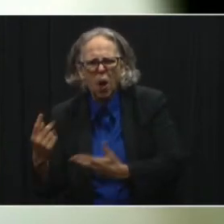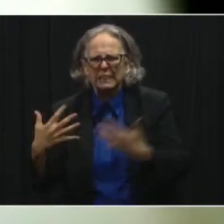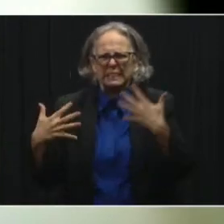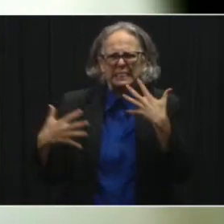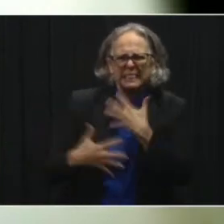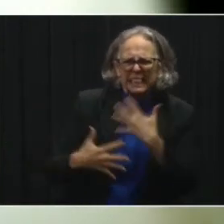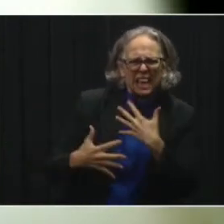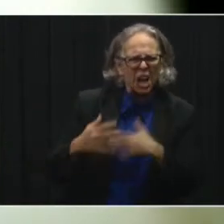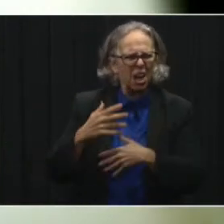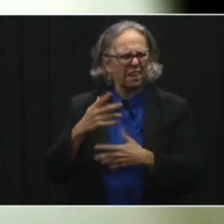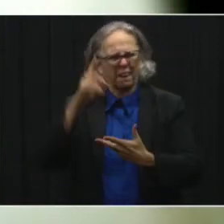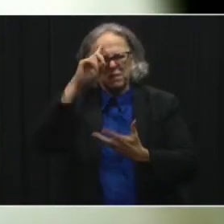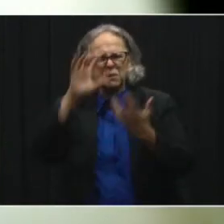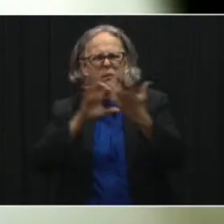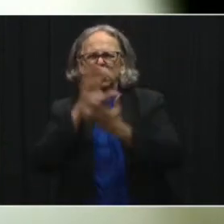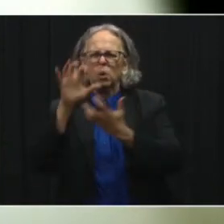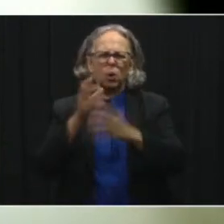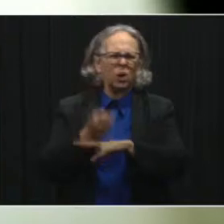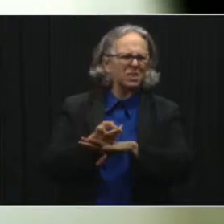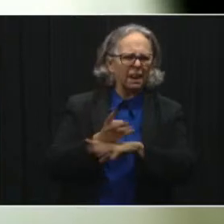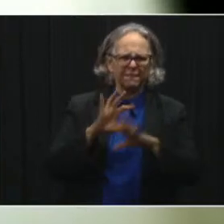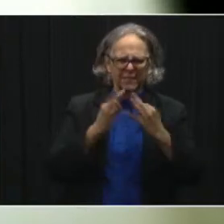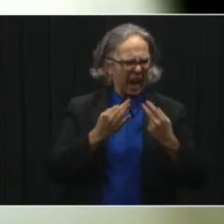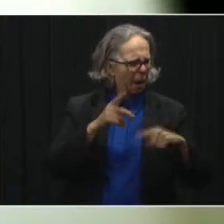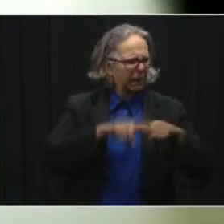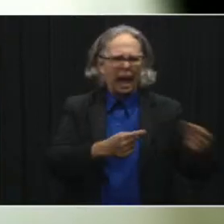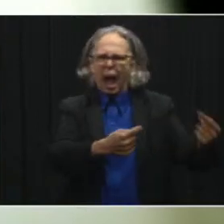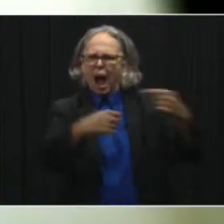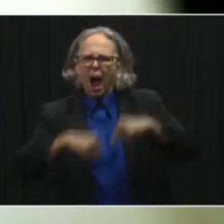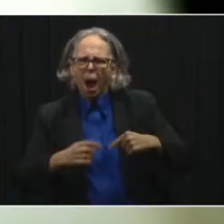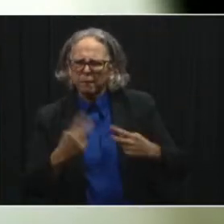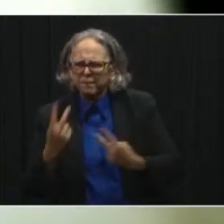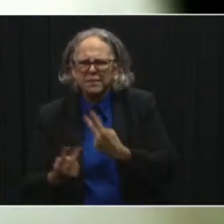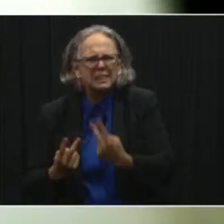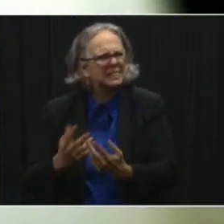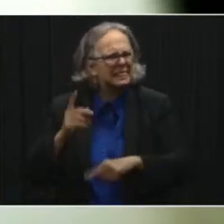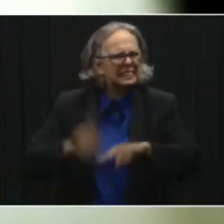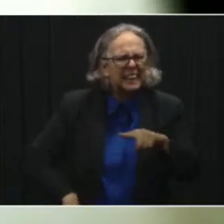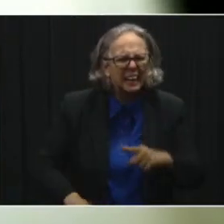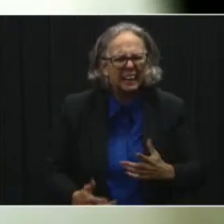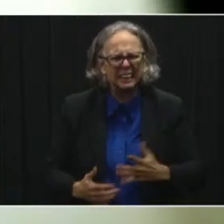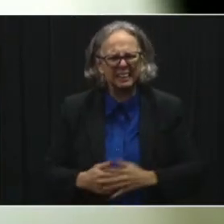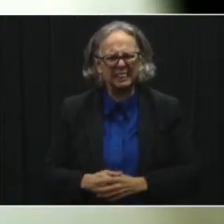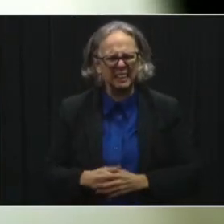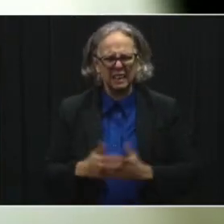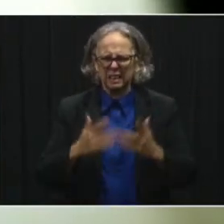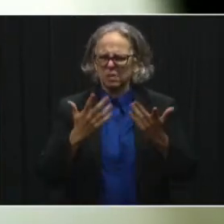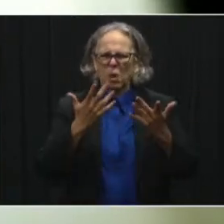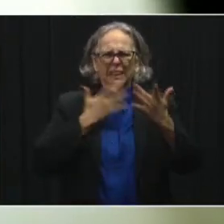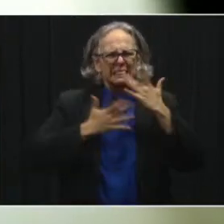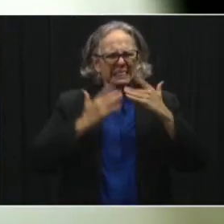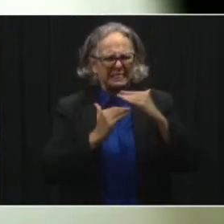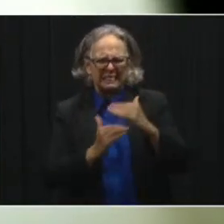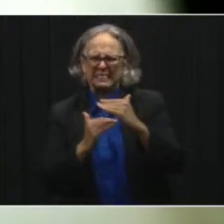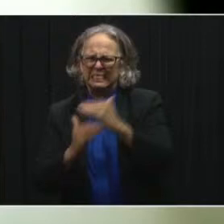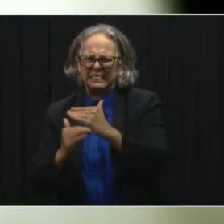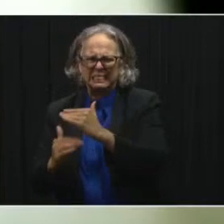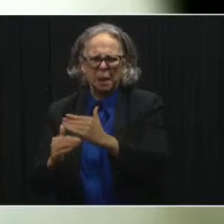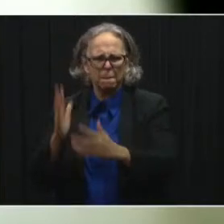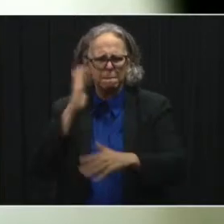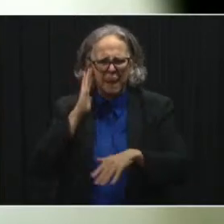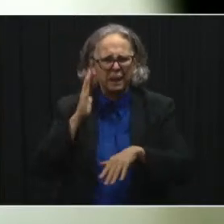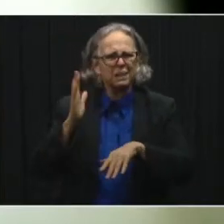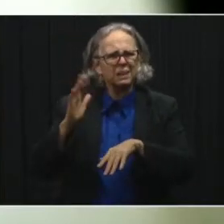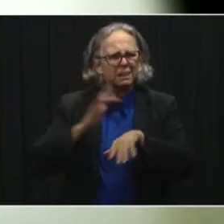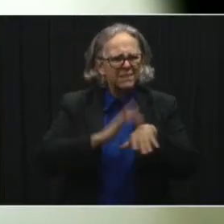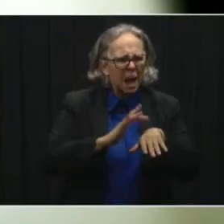confused, and when they're dying. This limitation of bed space, nursing availability, the rising number of